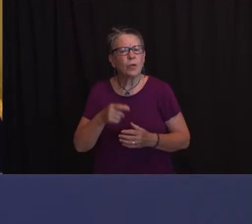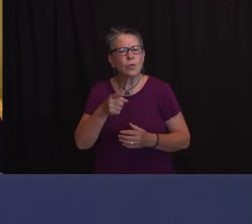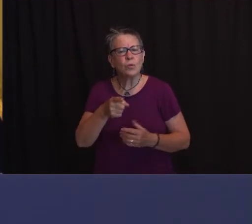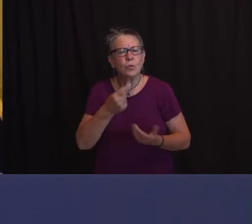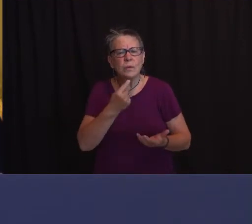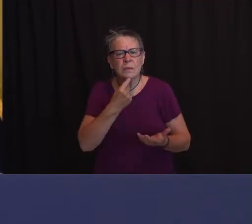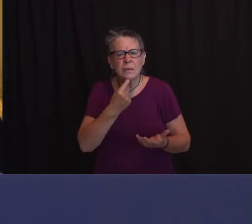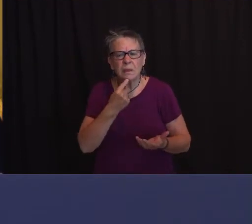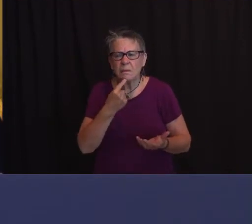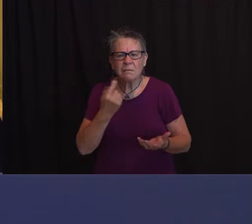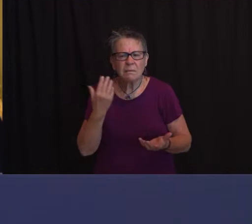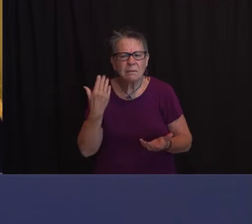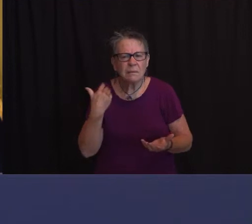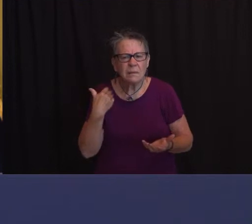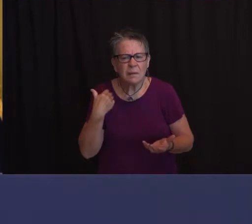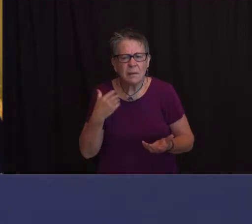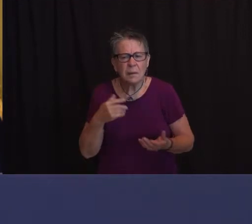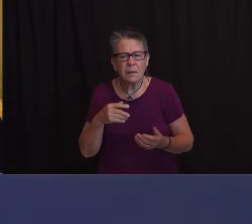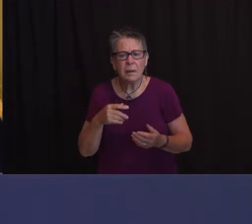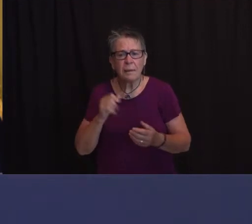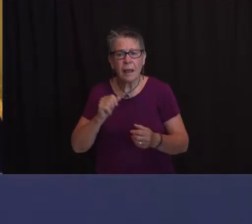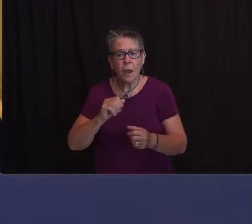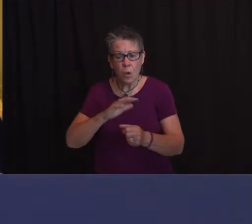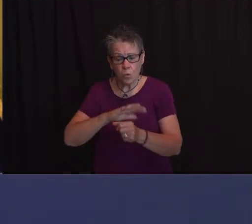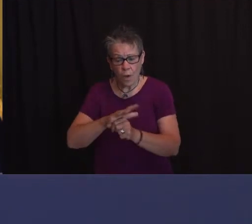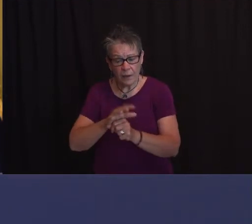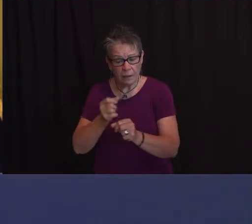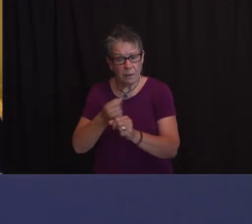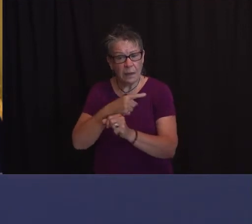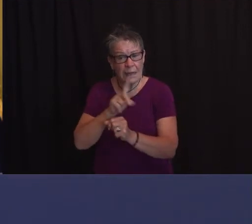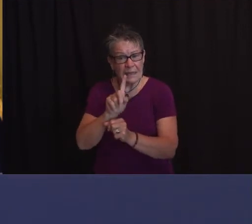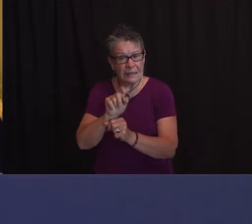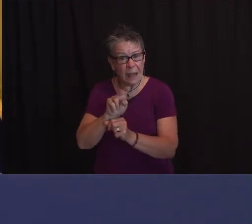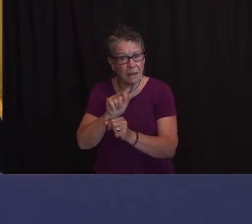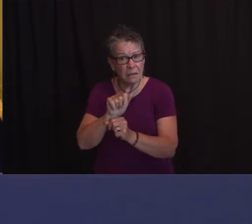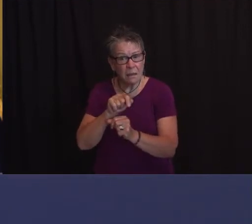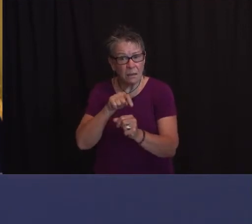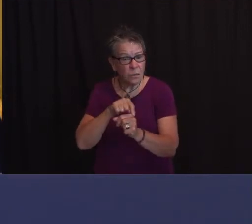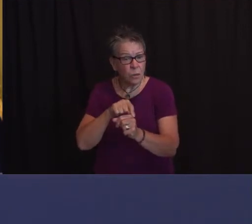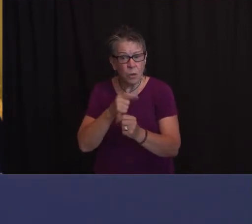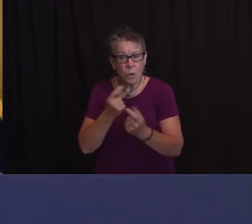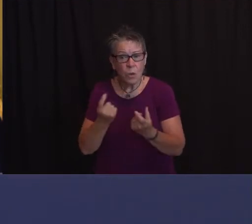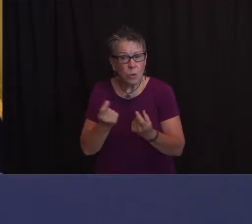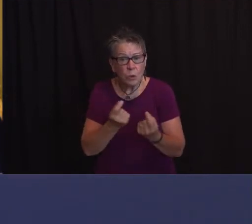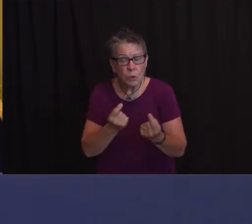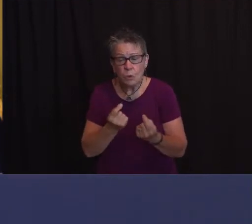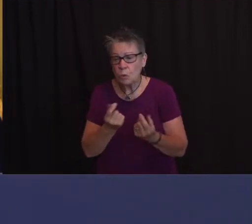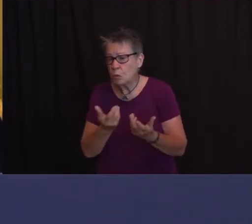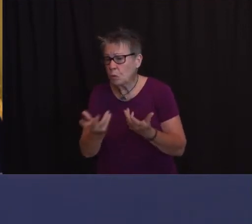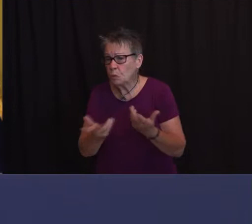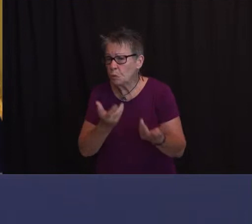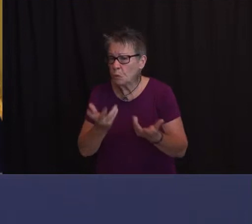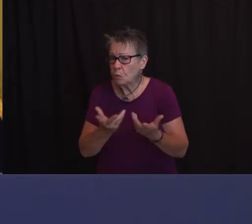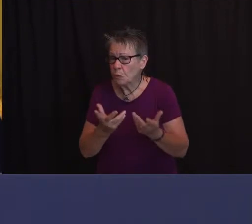variant in terms of new infections ticking up. And,